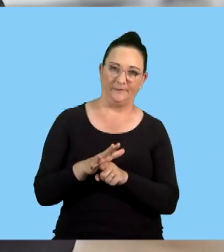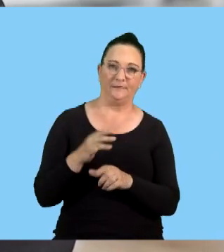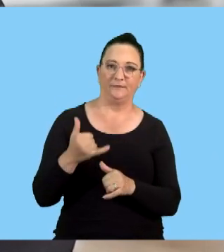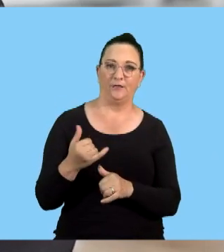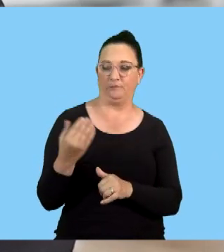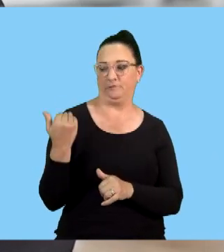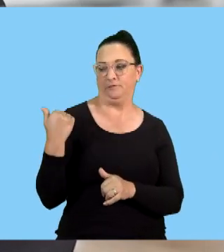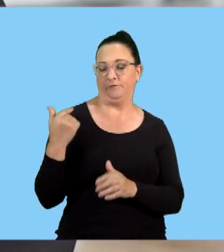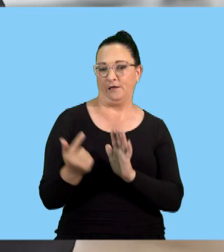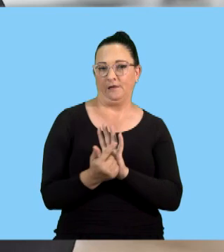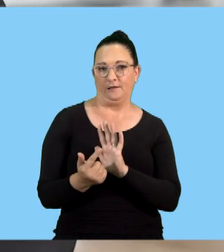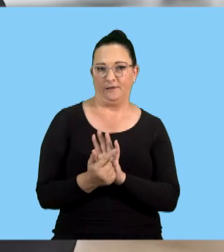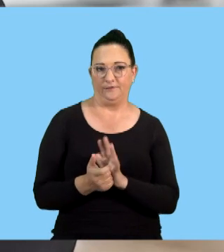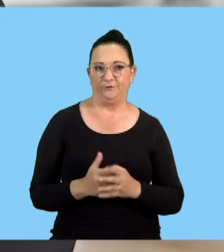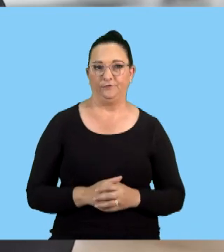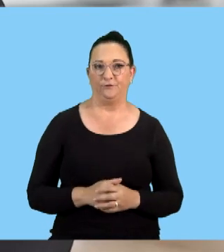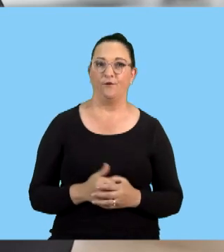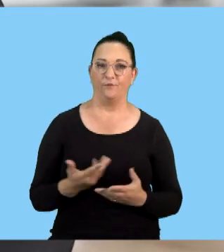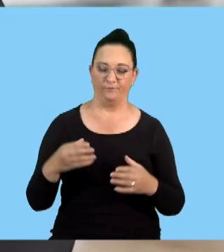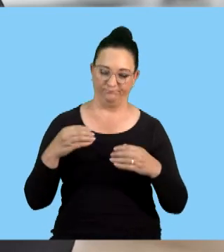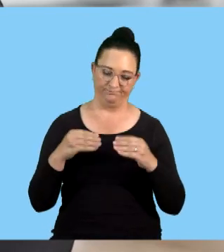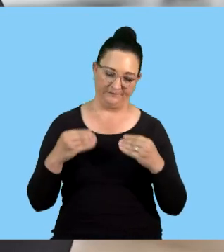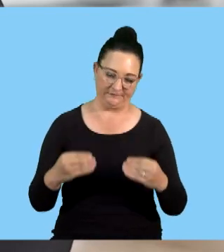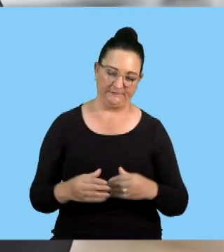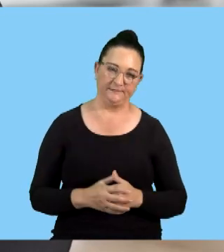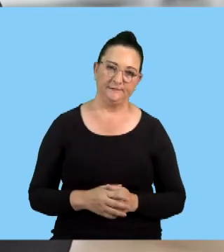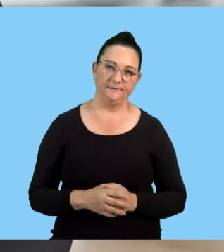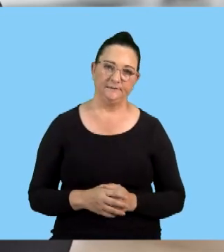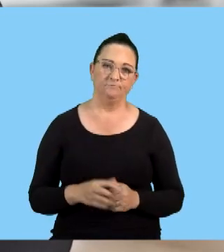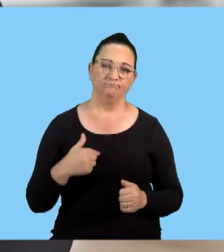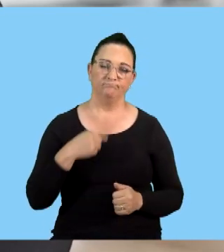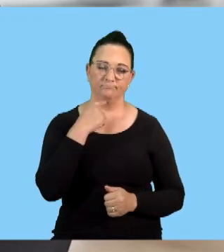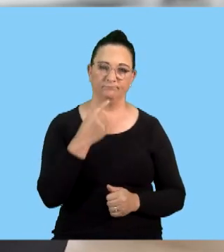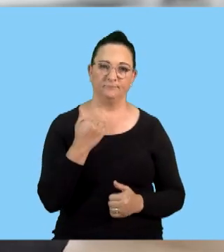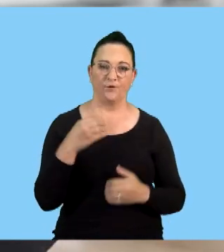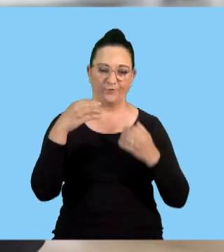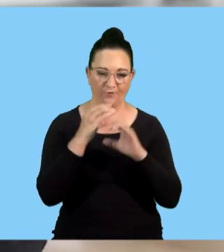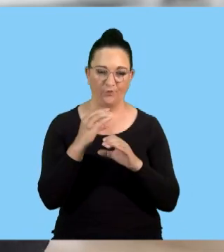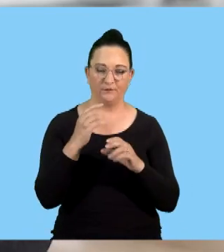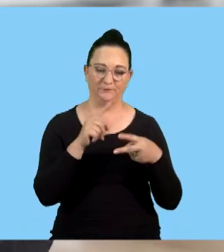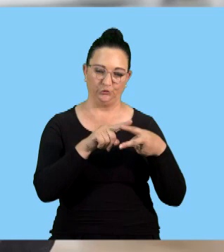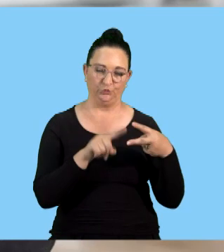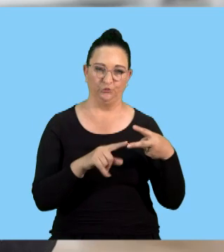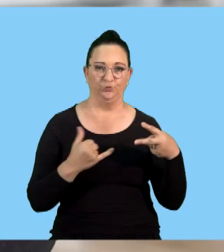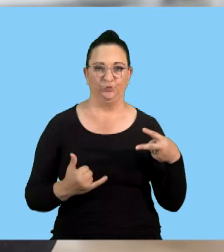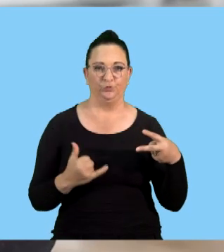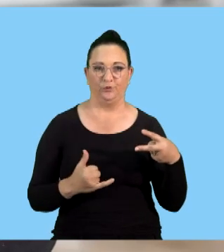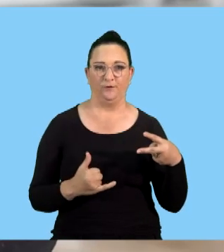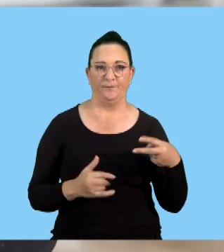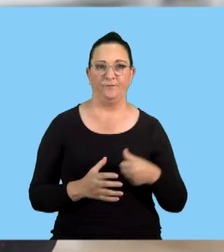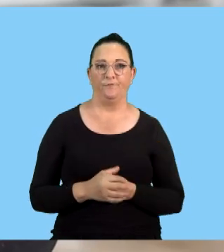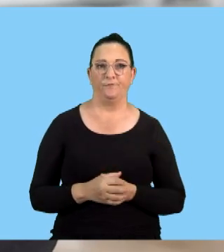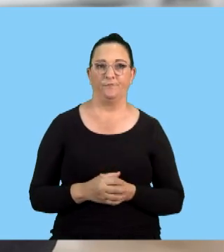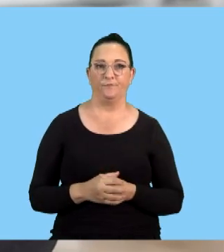recent legislations on businesses. So, like I've mentioned, we're focusing on only two legislation for